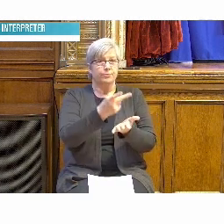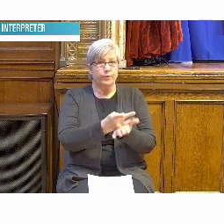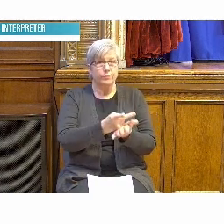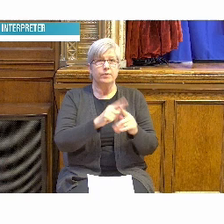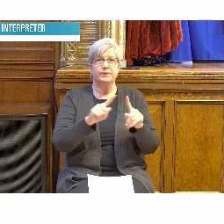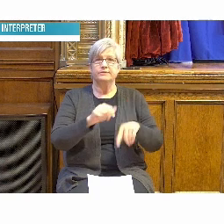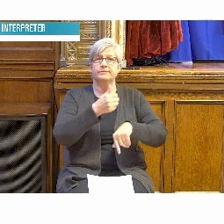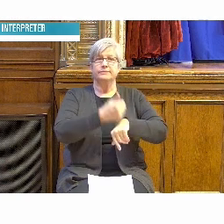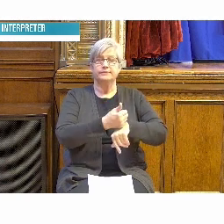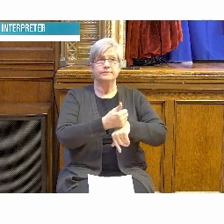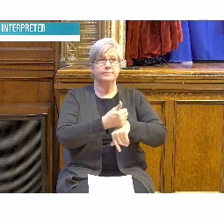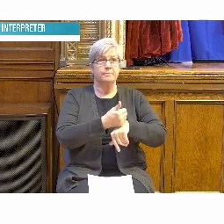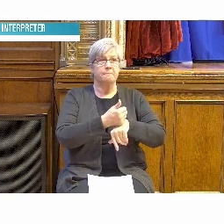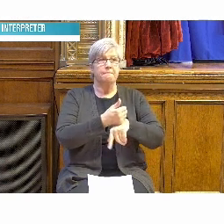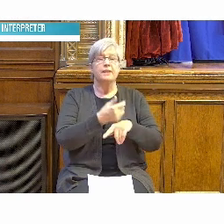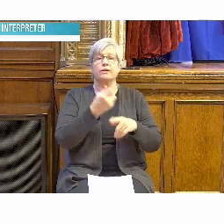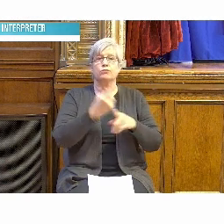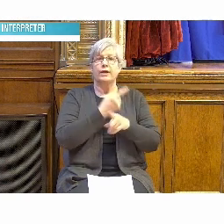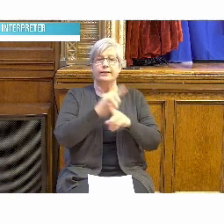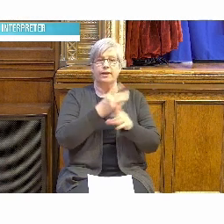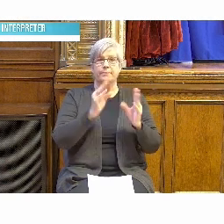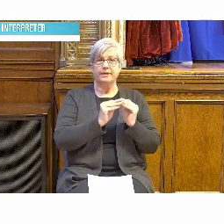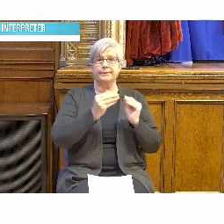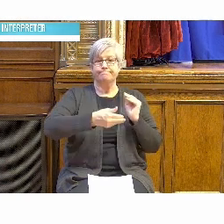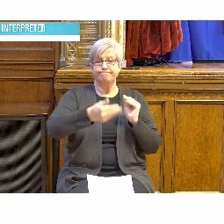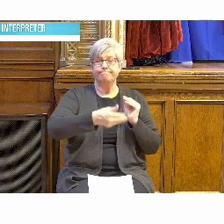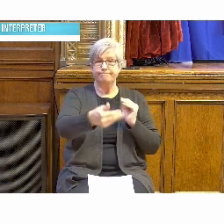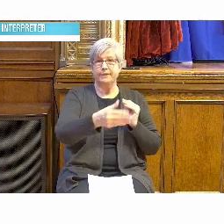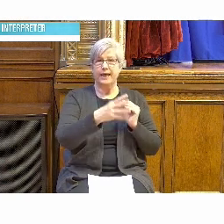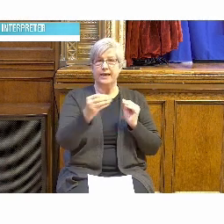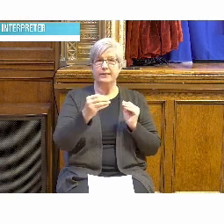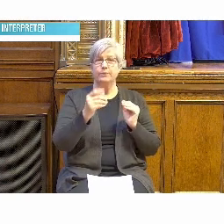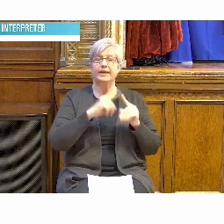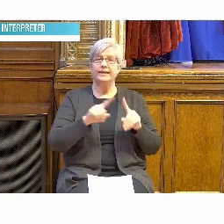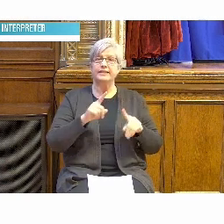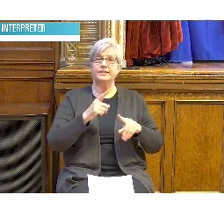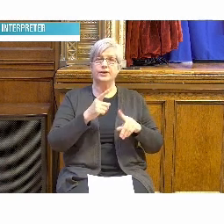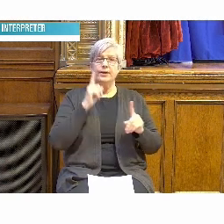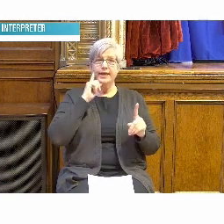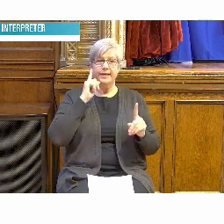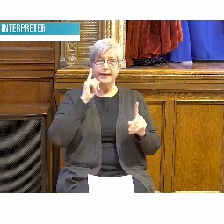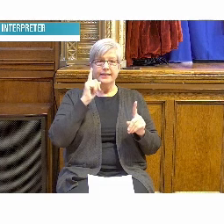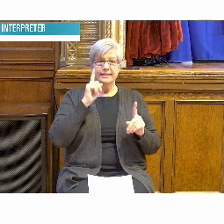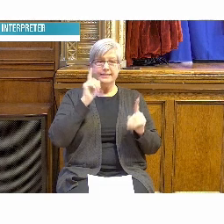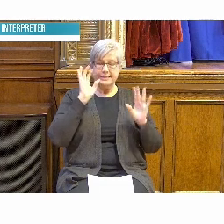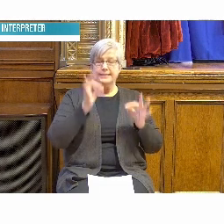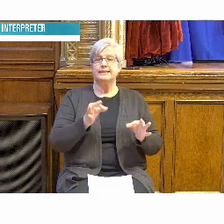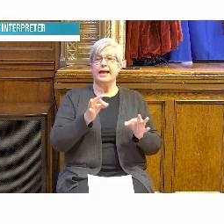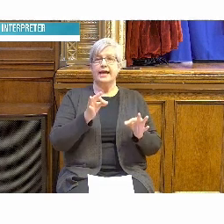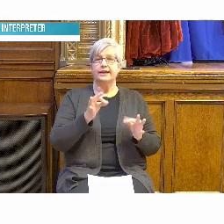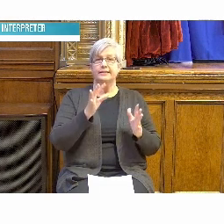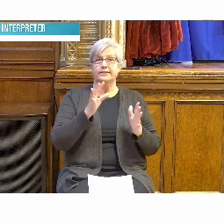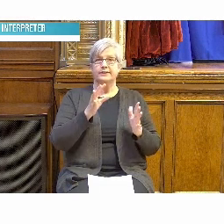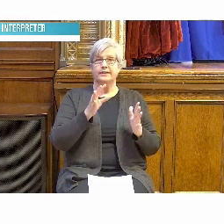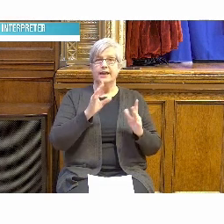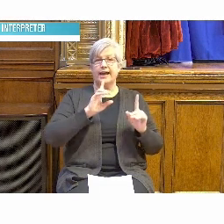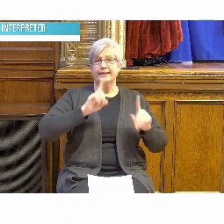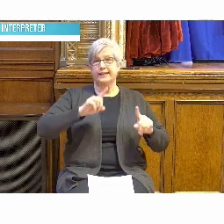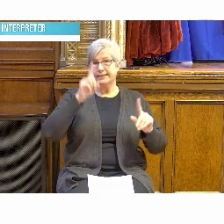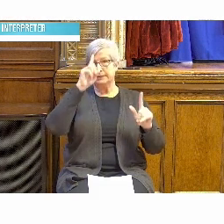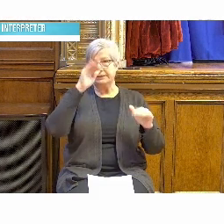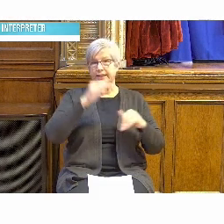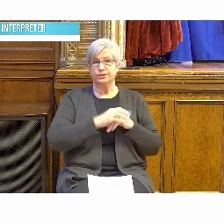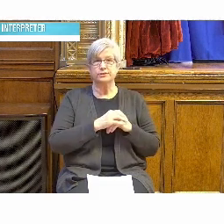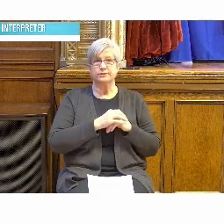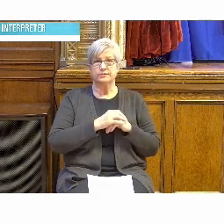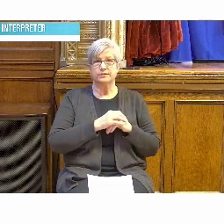to establish regular meetings and some sort of cadence of expectations for commissioners to attend the meeting.